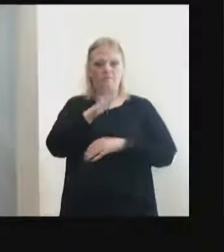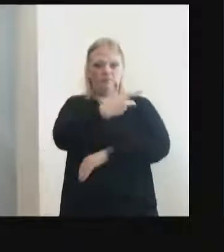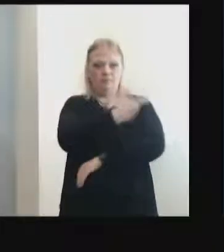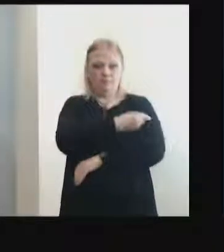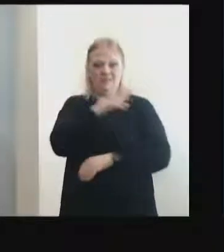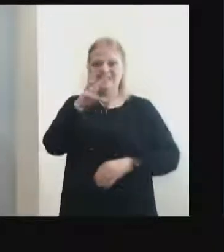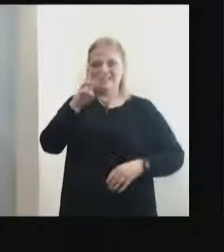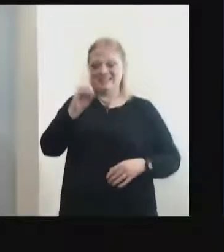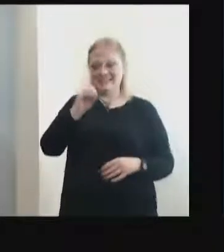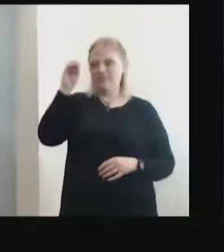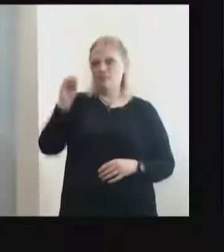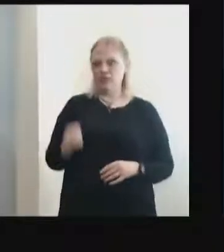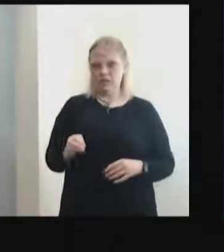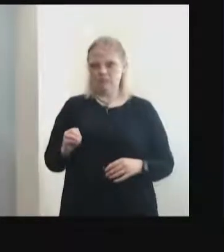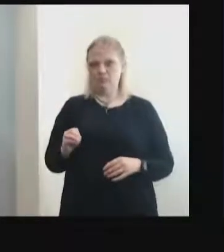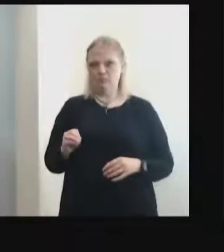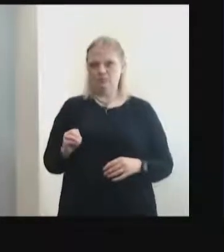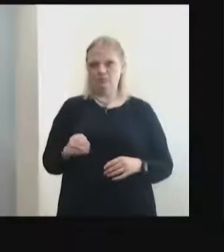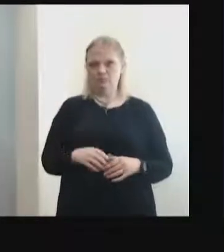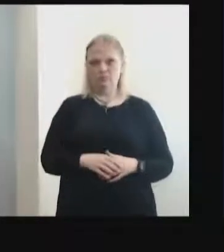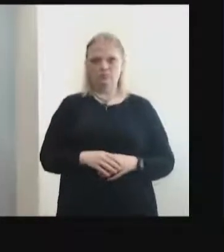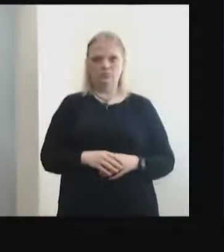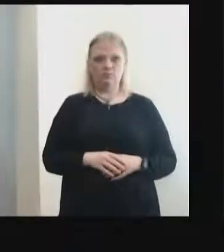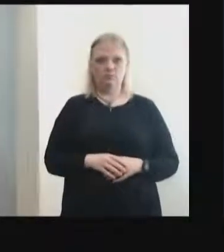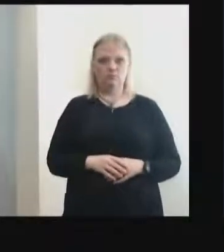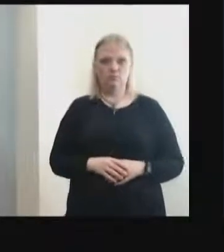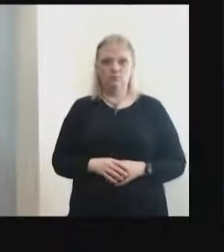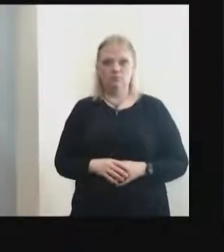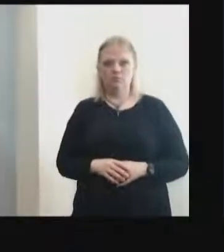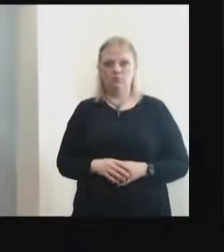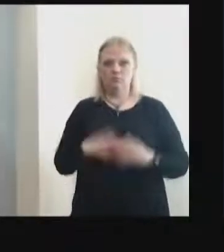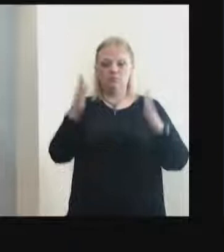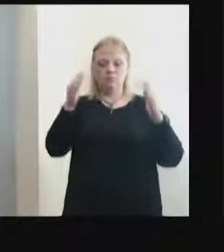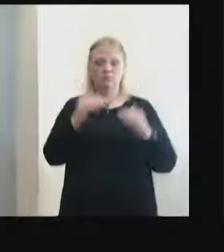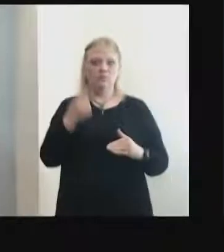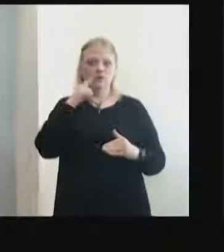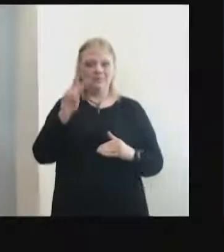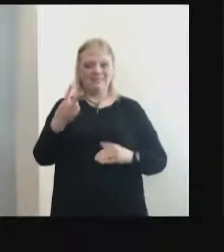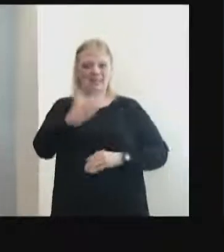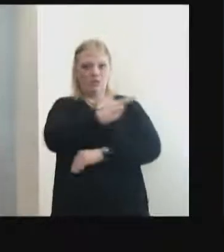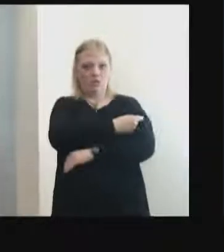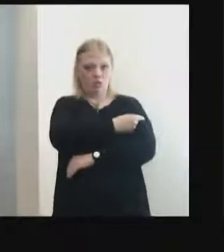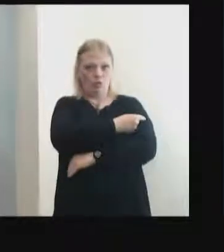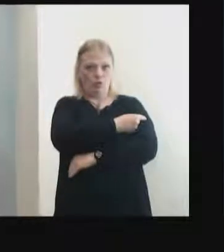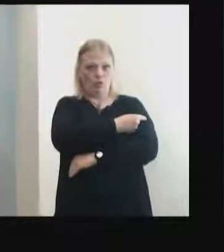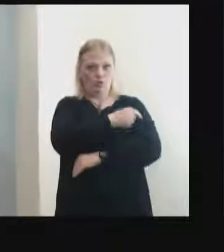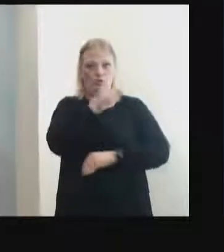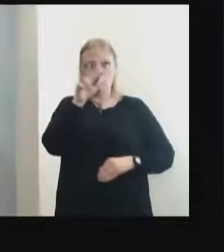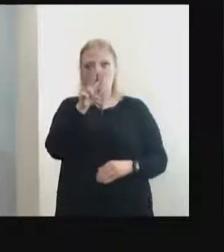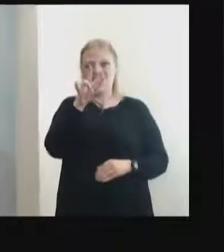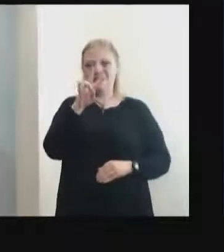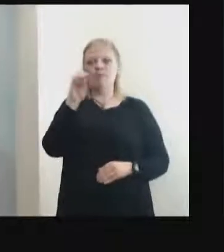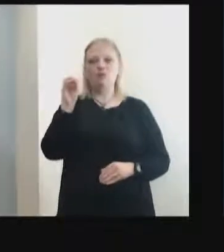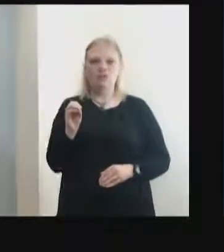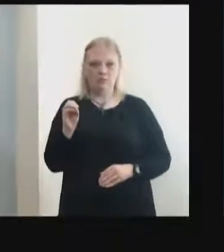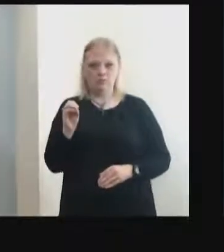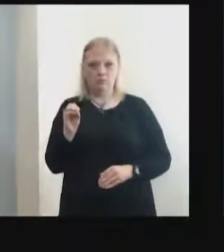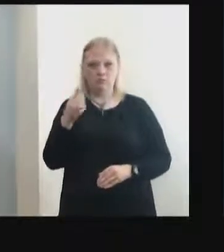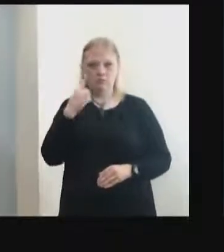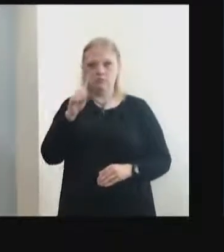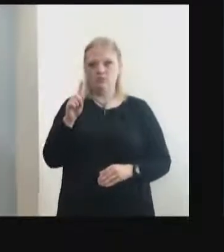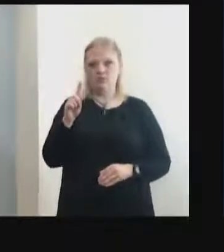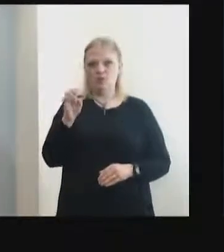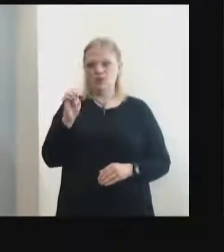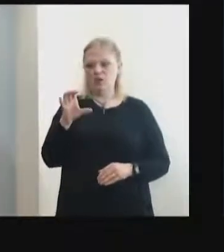60% with their first dose. And then those people who've received their second dose constitute 37% of our Erie